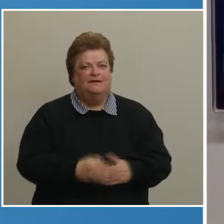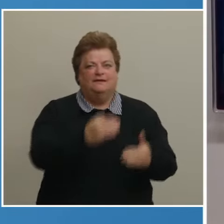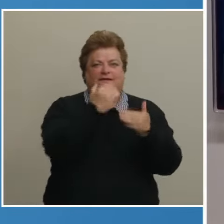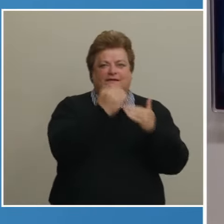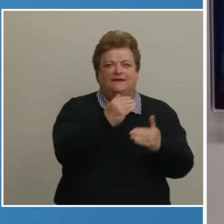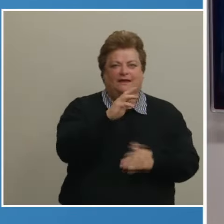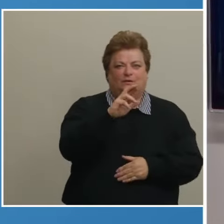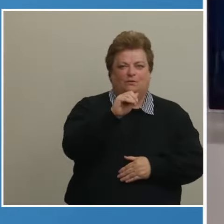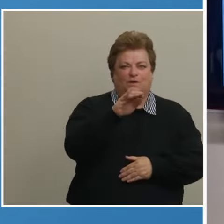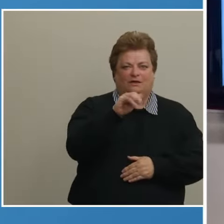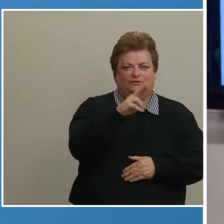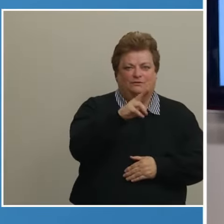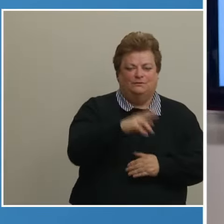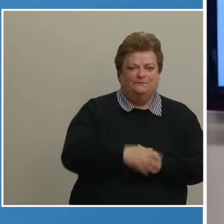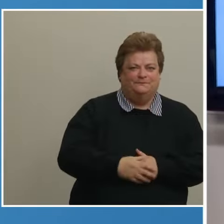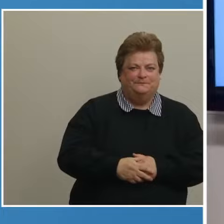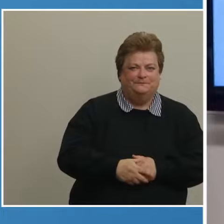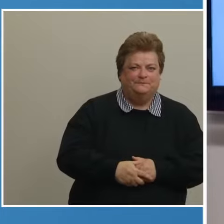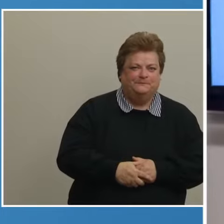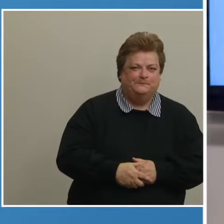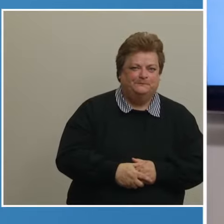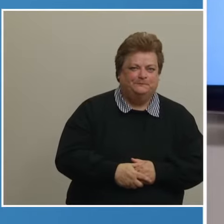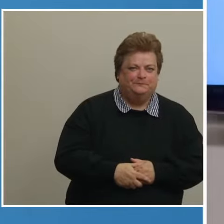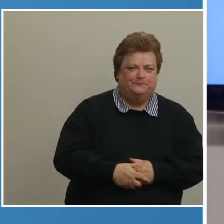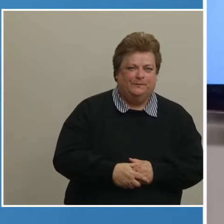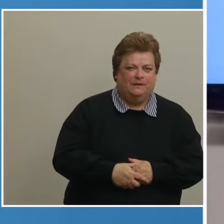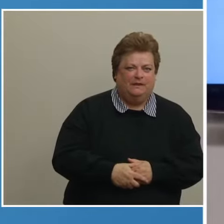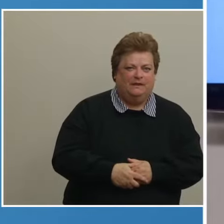Thank you, Raju.